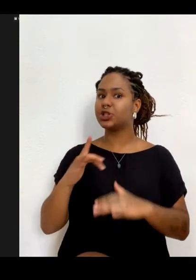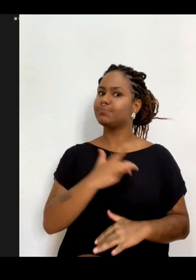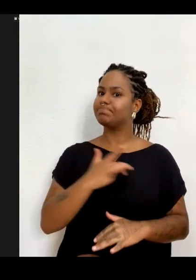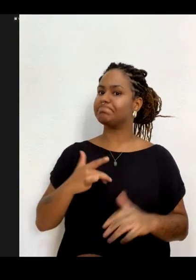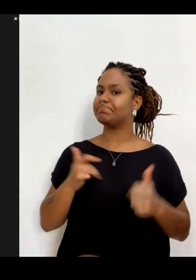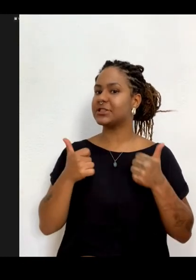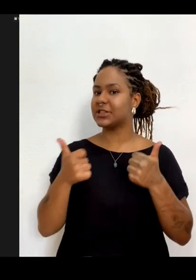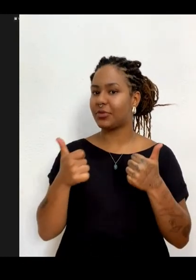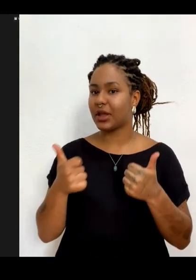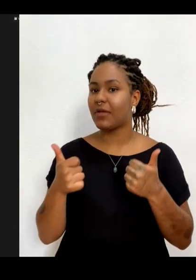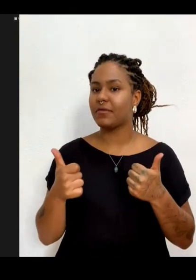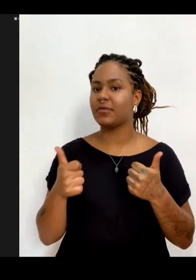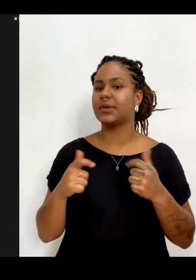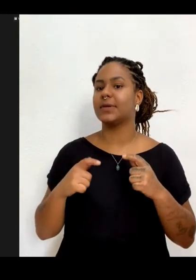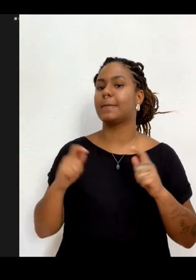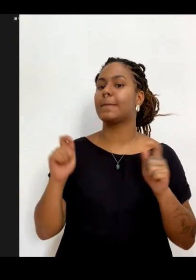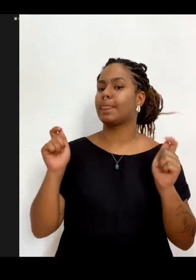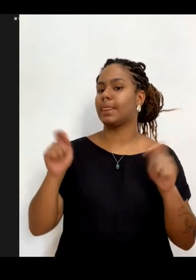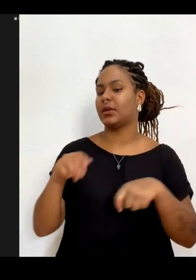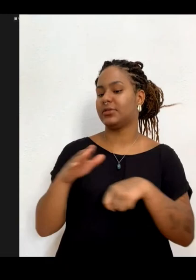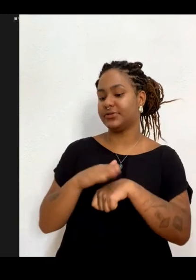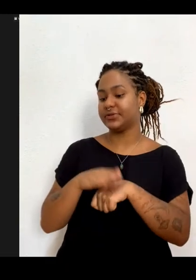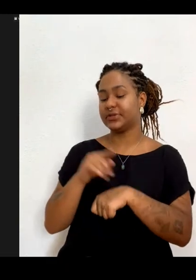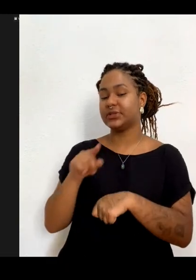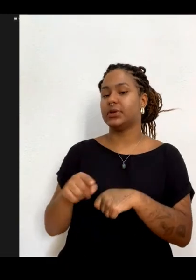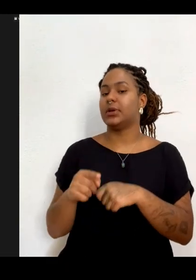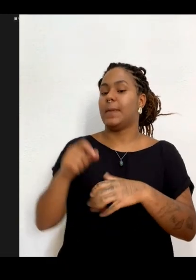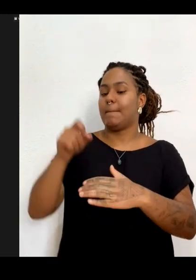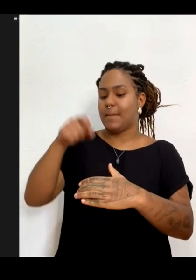it was a party qualities